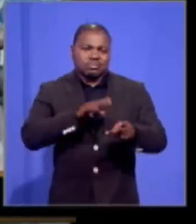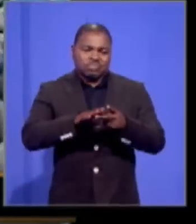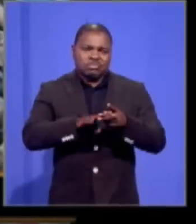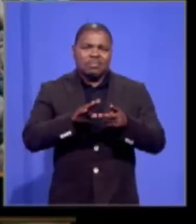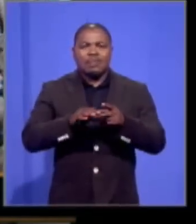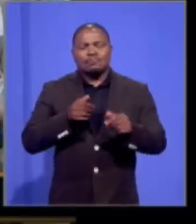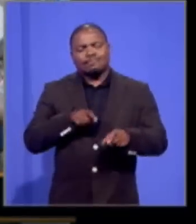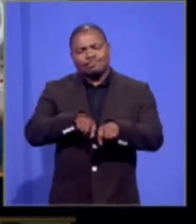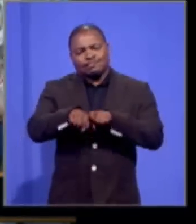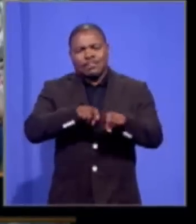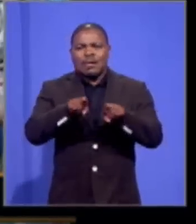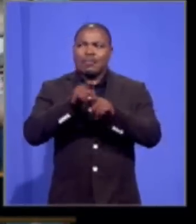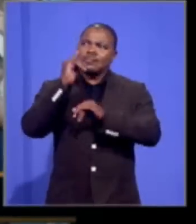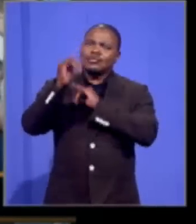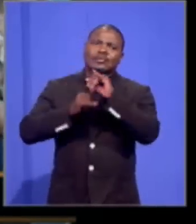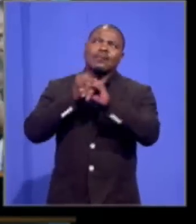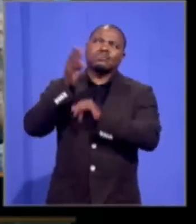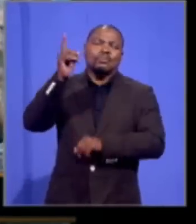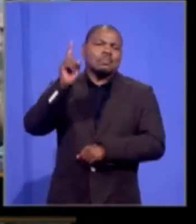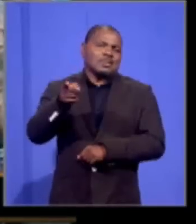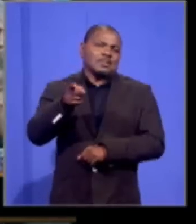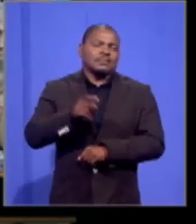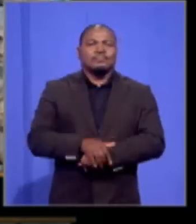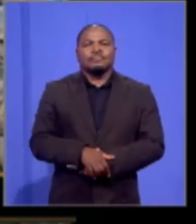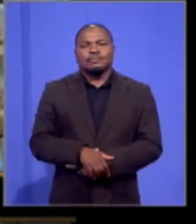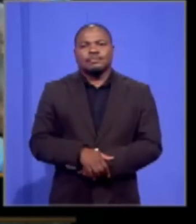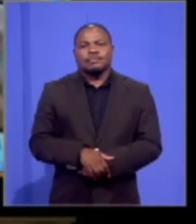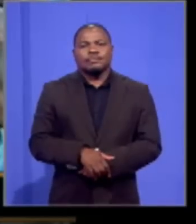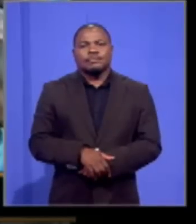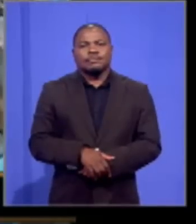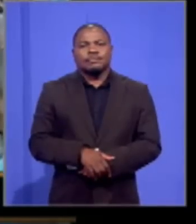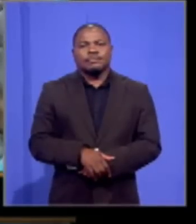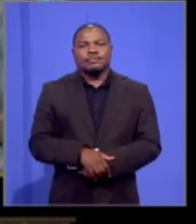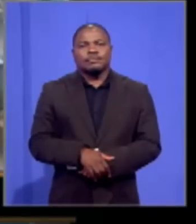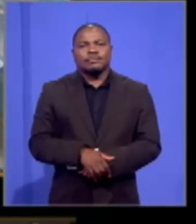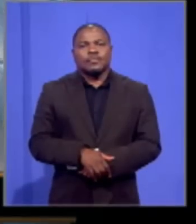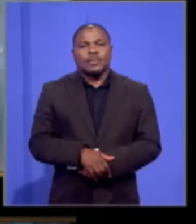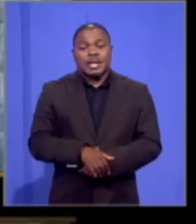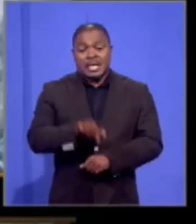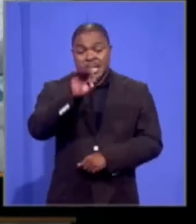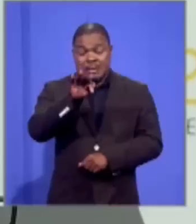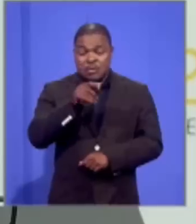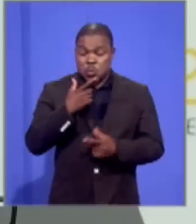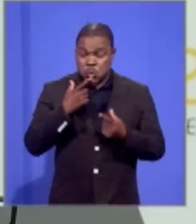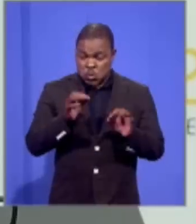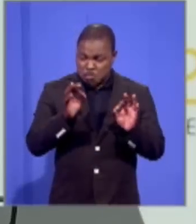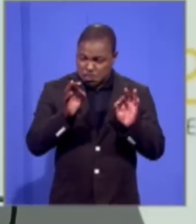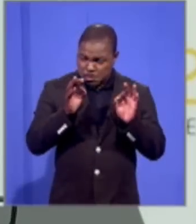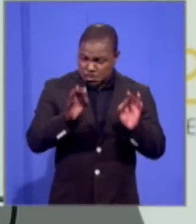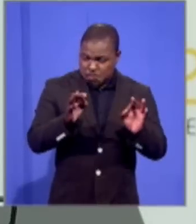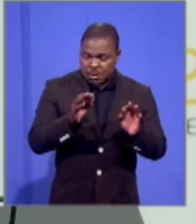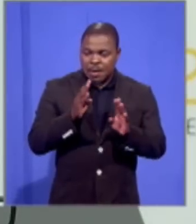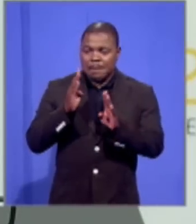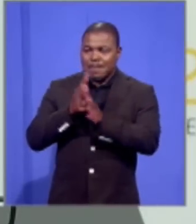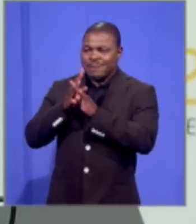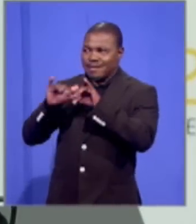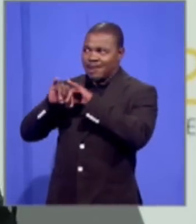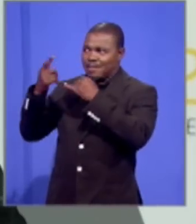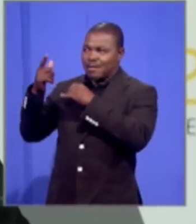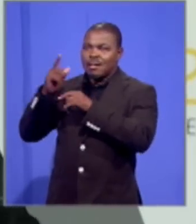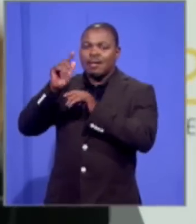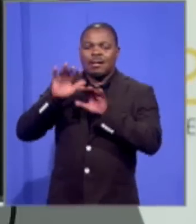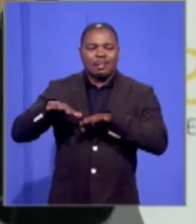phadišana le mabelo a boditšhabatšhaba lefaseng ka bophara. If we do it right, the private sector will take